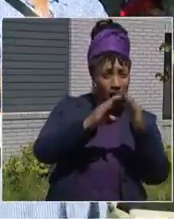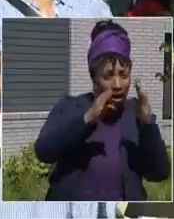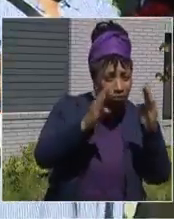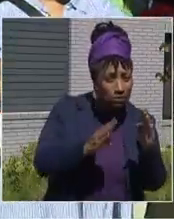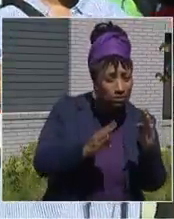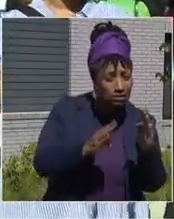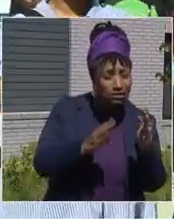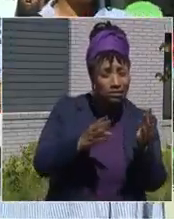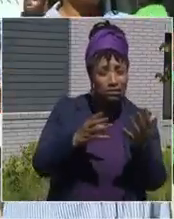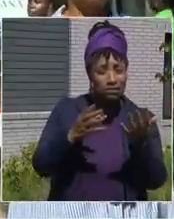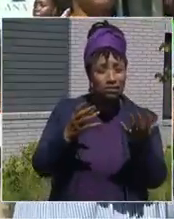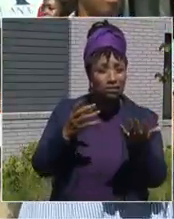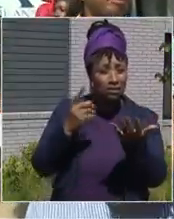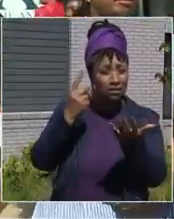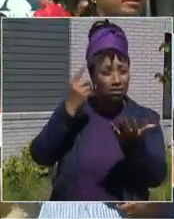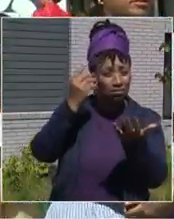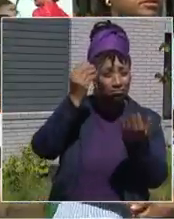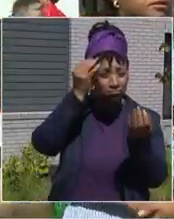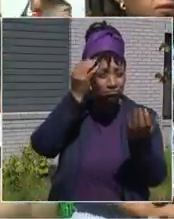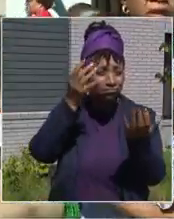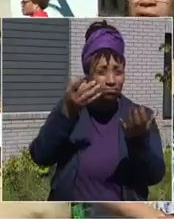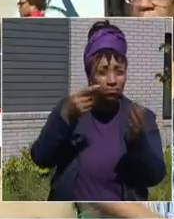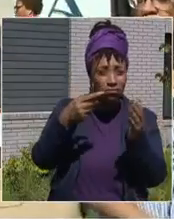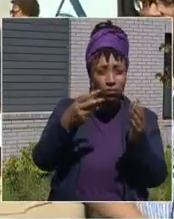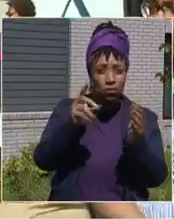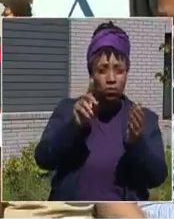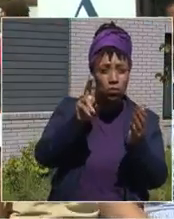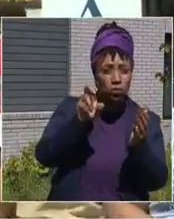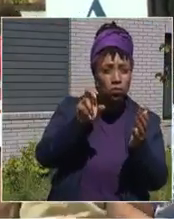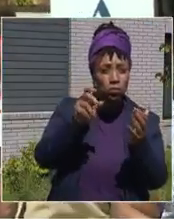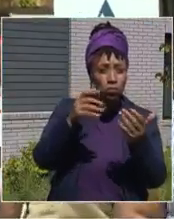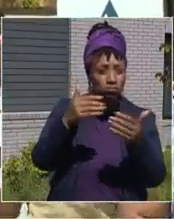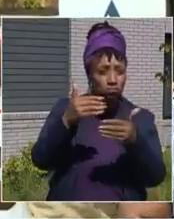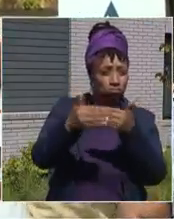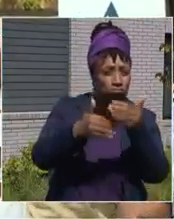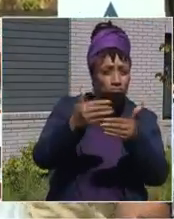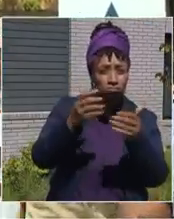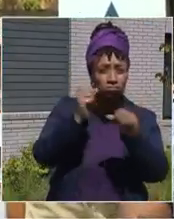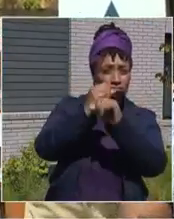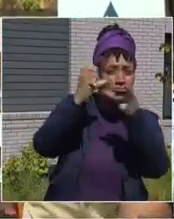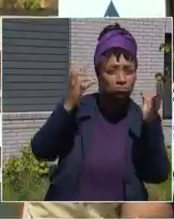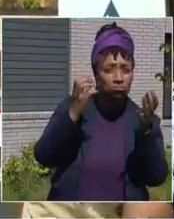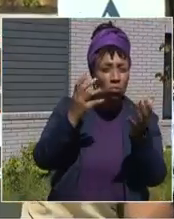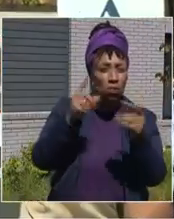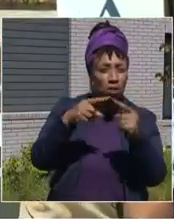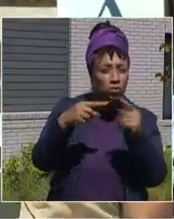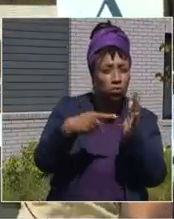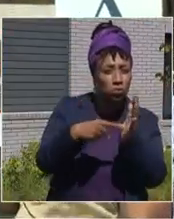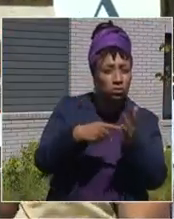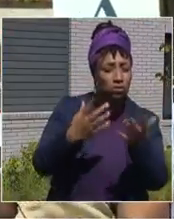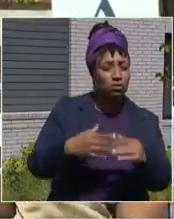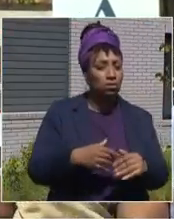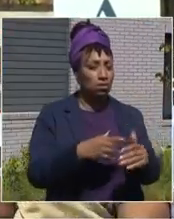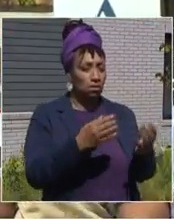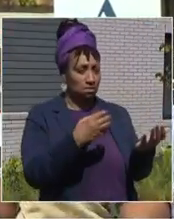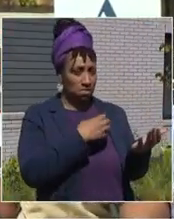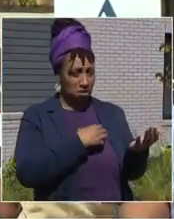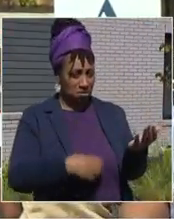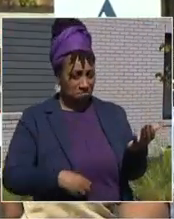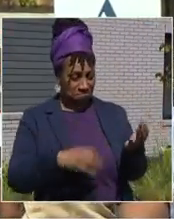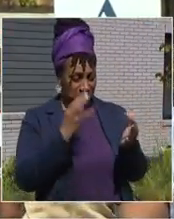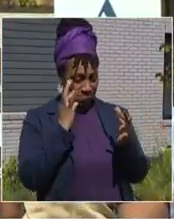mind stands ahead of the next vote. Well, I know the deputy mayor is here, and she's had most